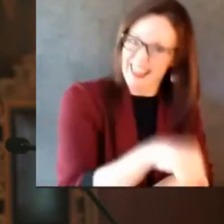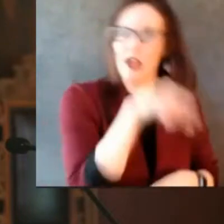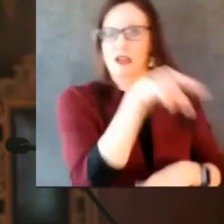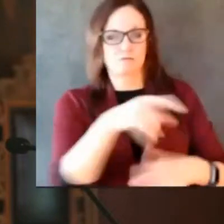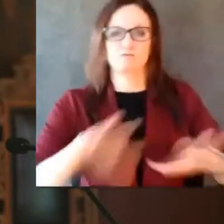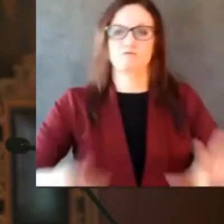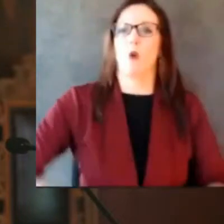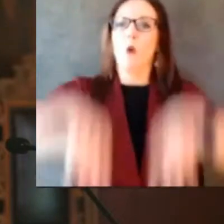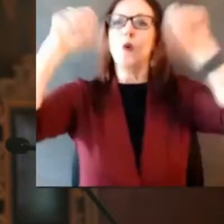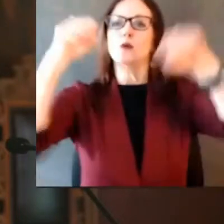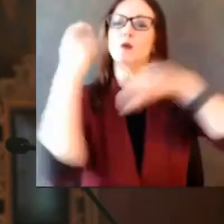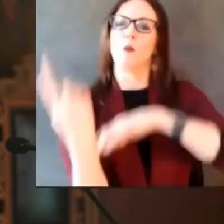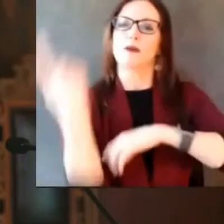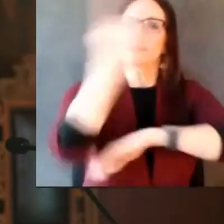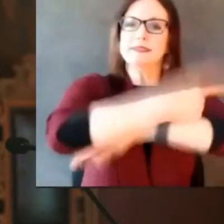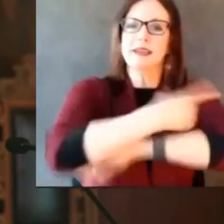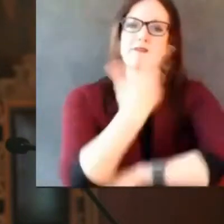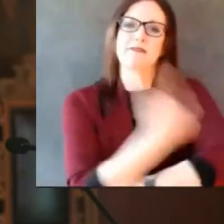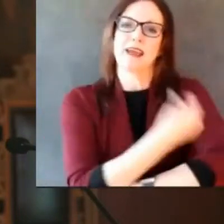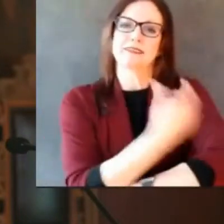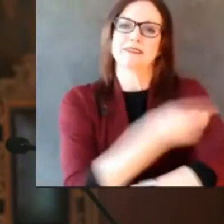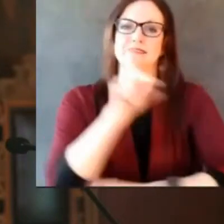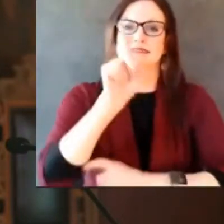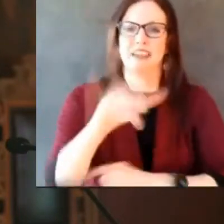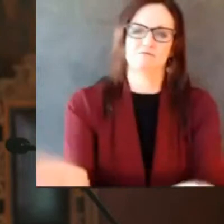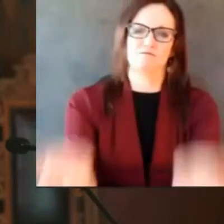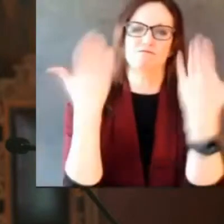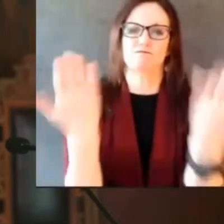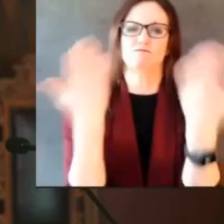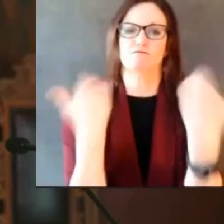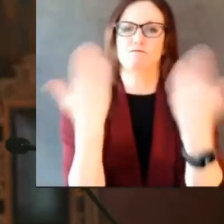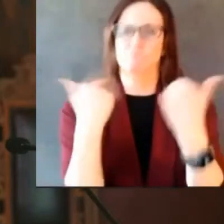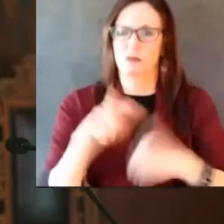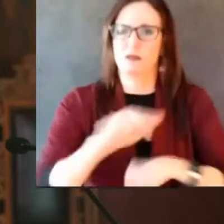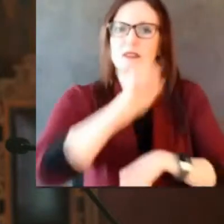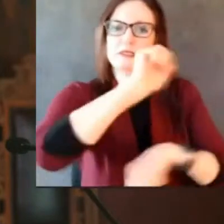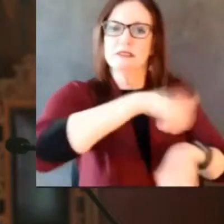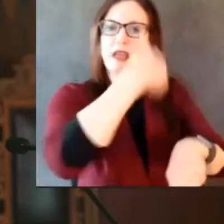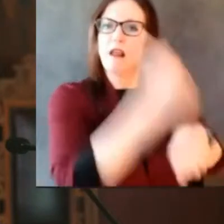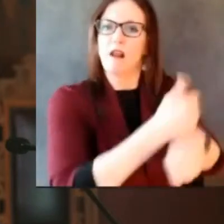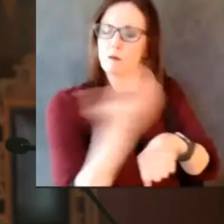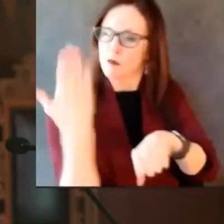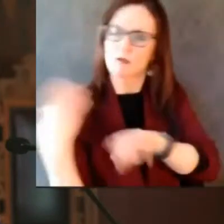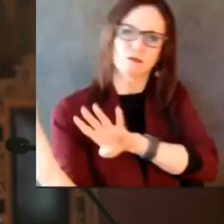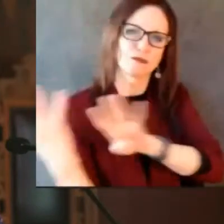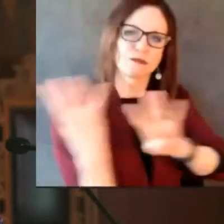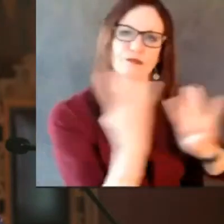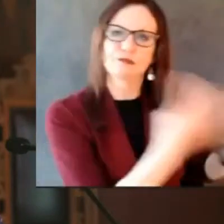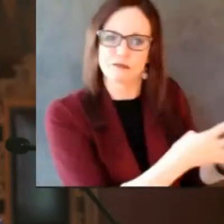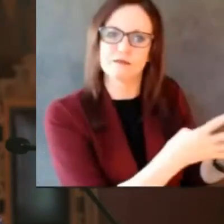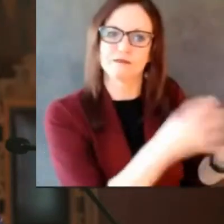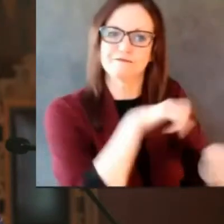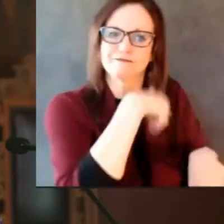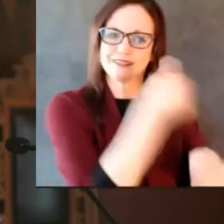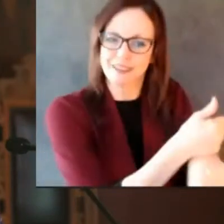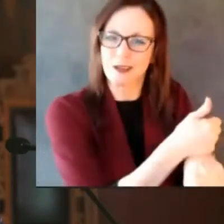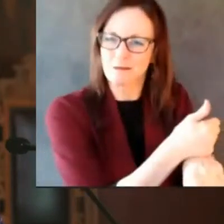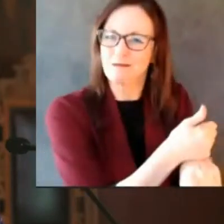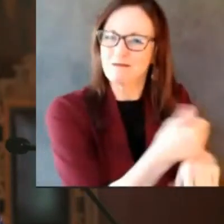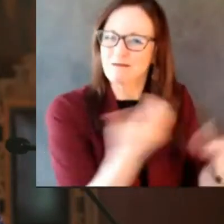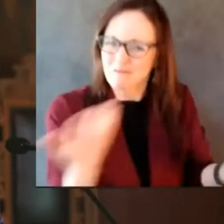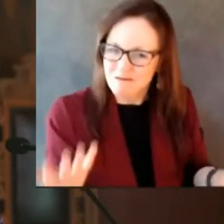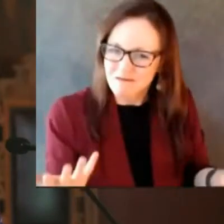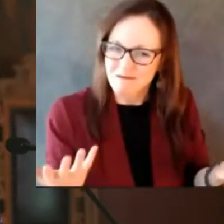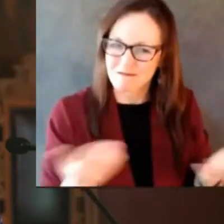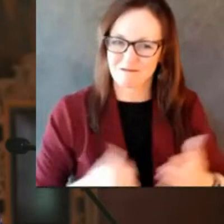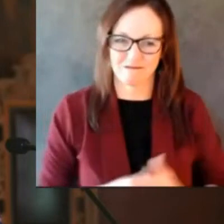doses a day. It's going to take us longer to get there with those smaller sites. But this is a long journey, and we'll continue